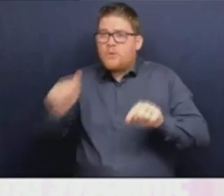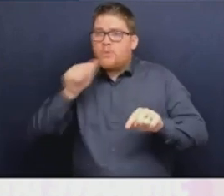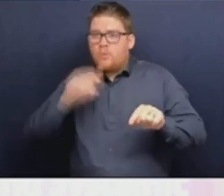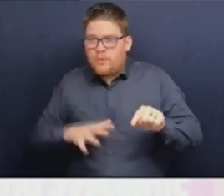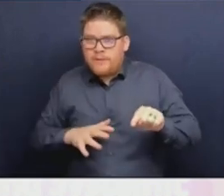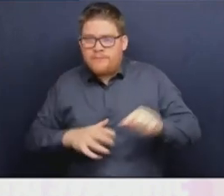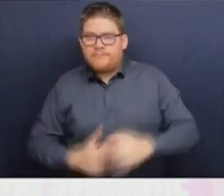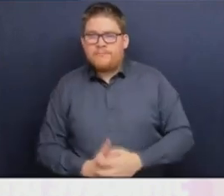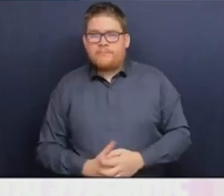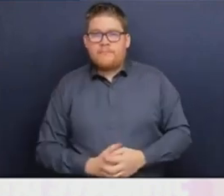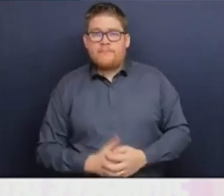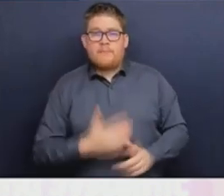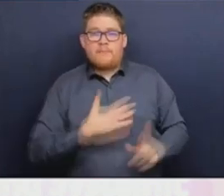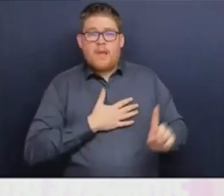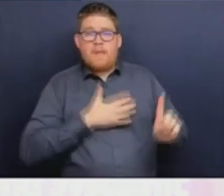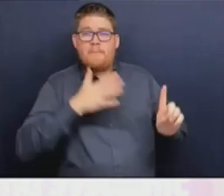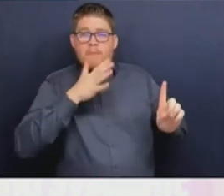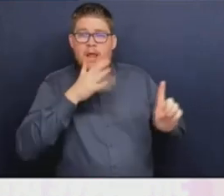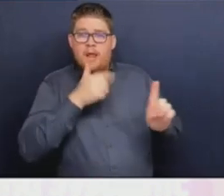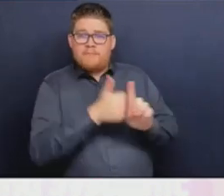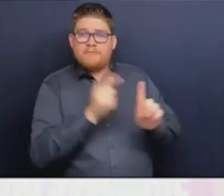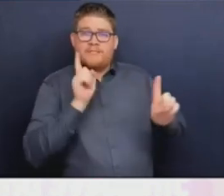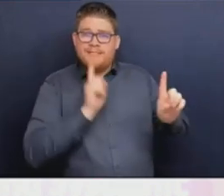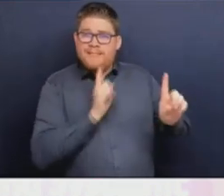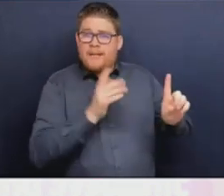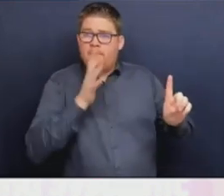two less important.